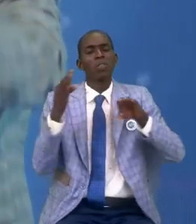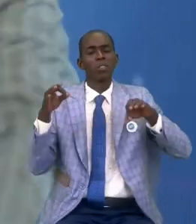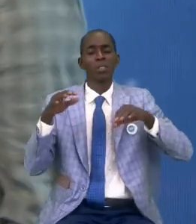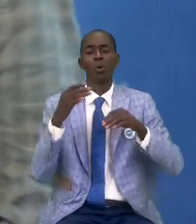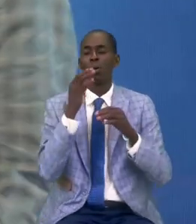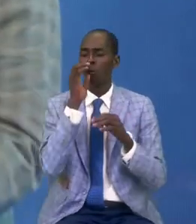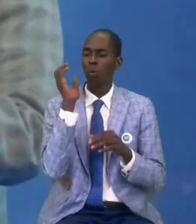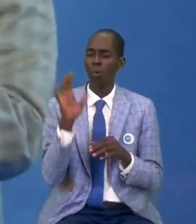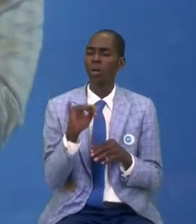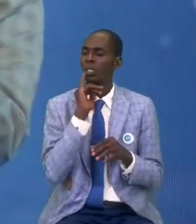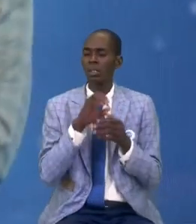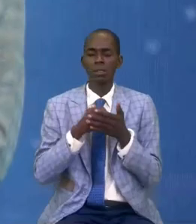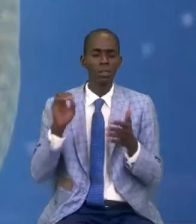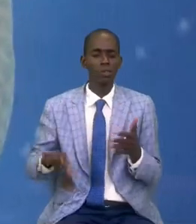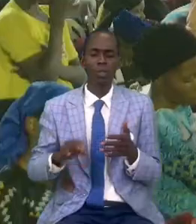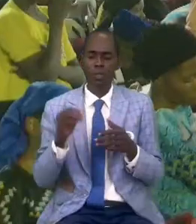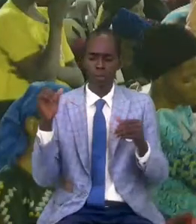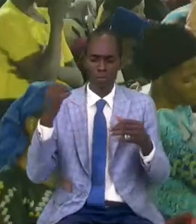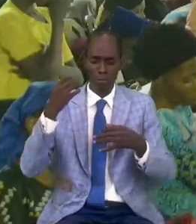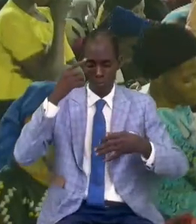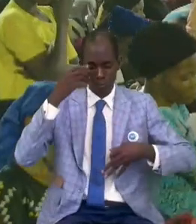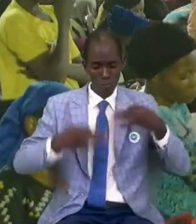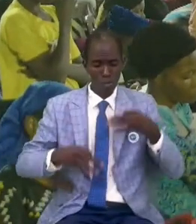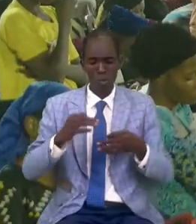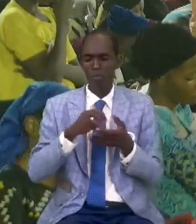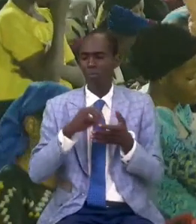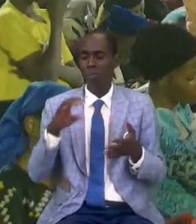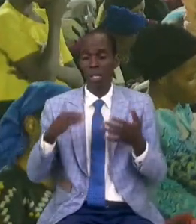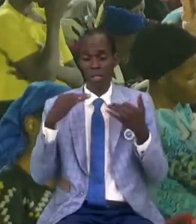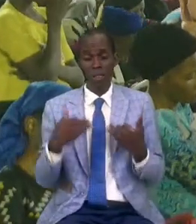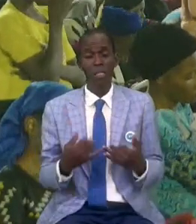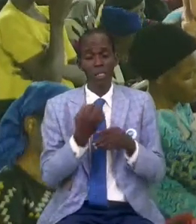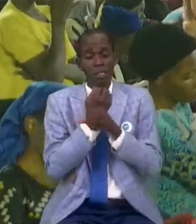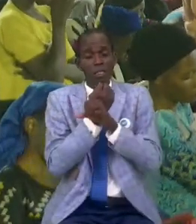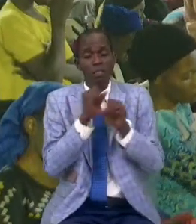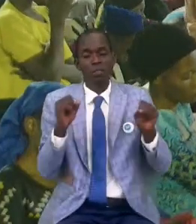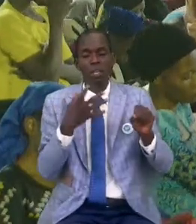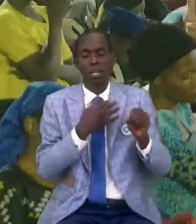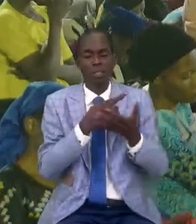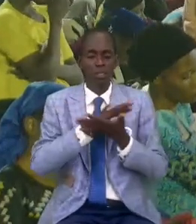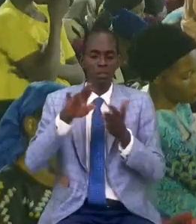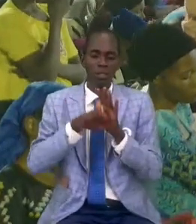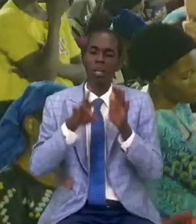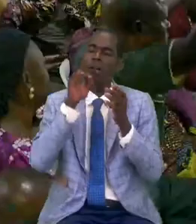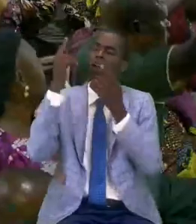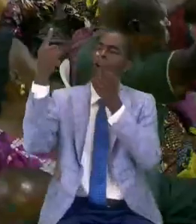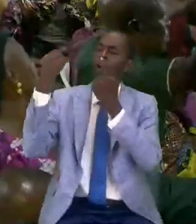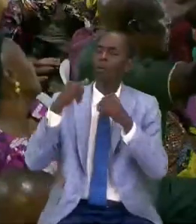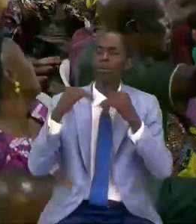salvation and righteousness are coming. Thank you, Lord. In Jesus' name we